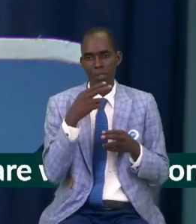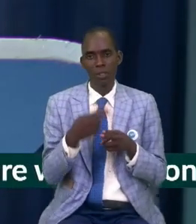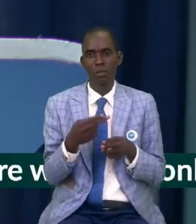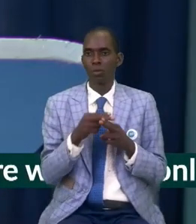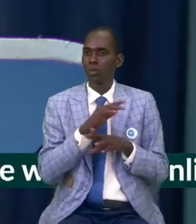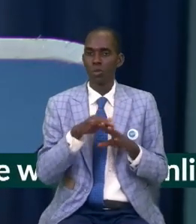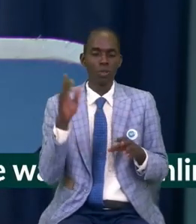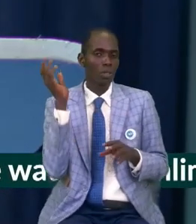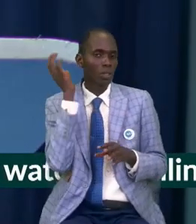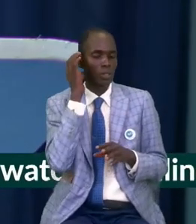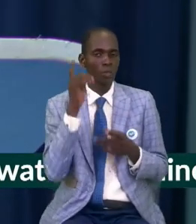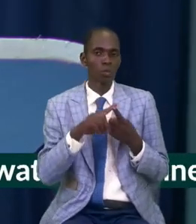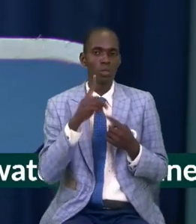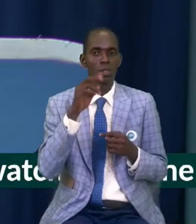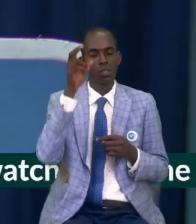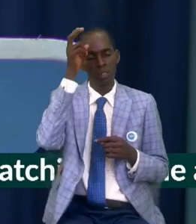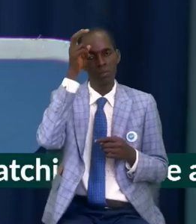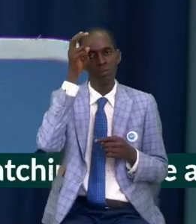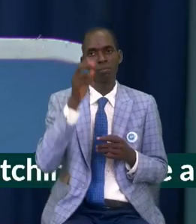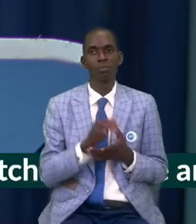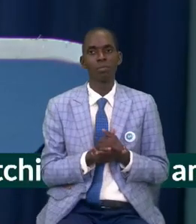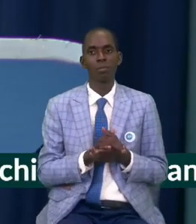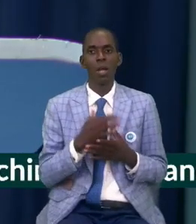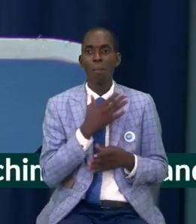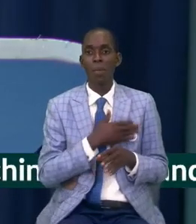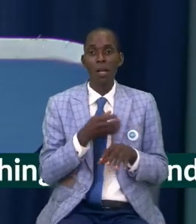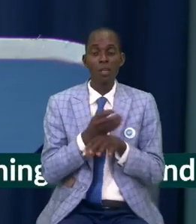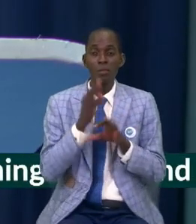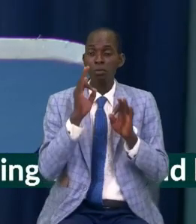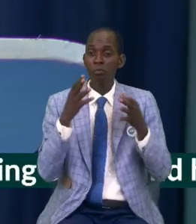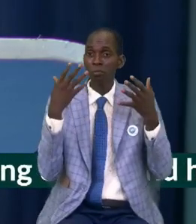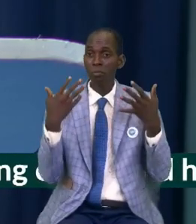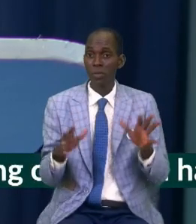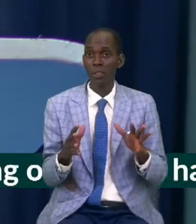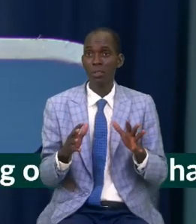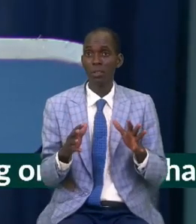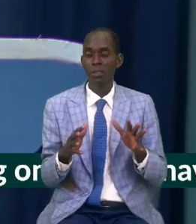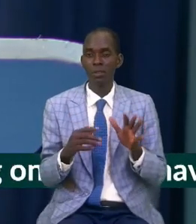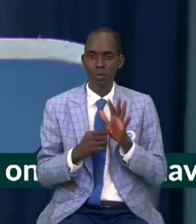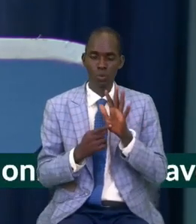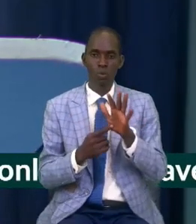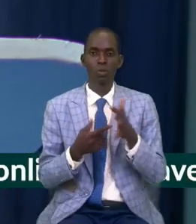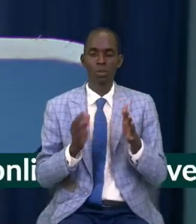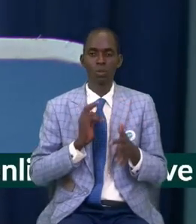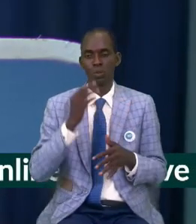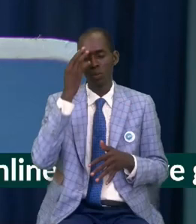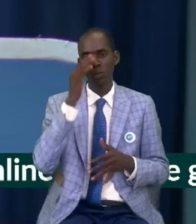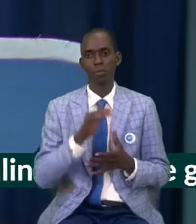true. Signify. I'm expecting the